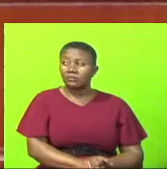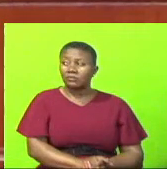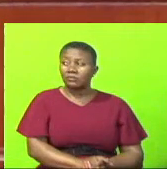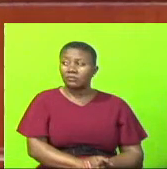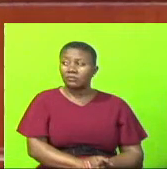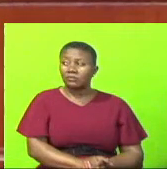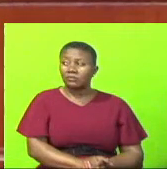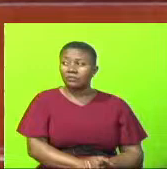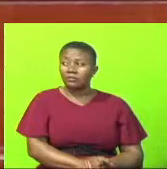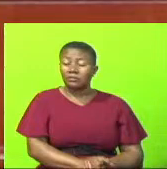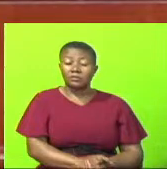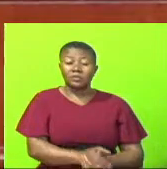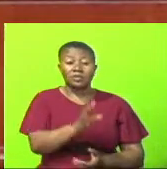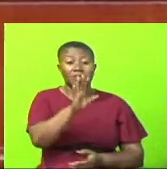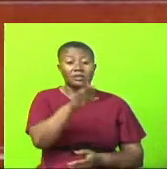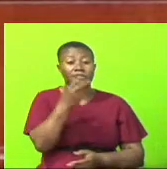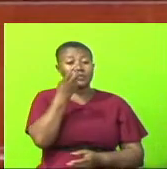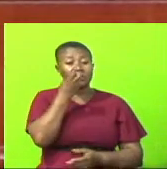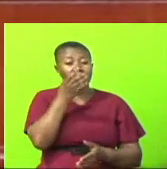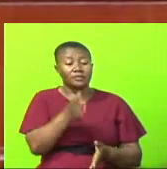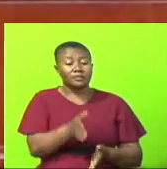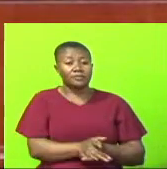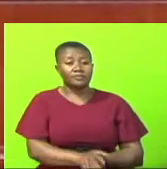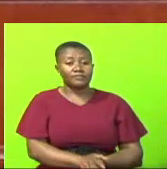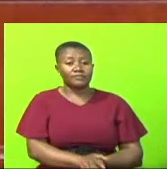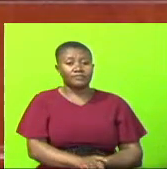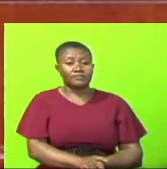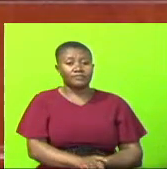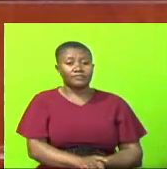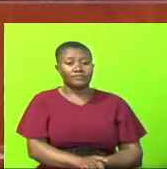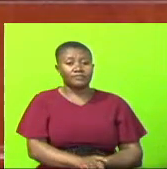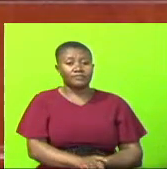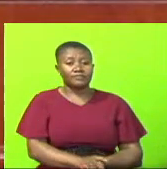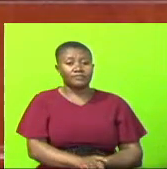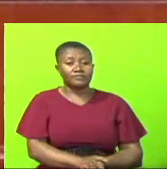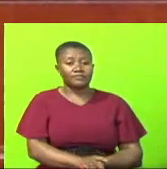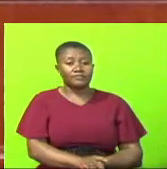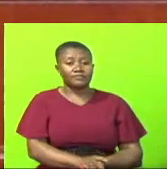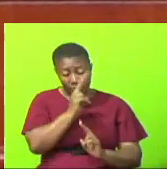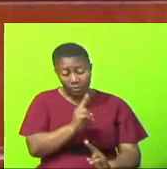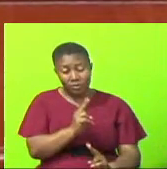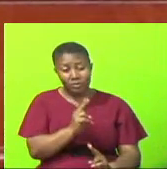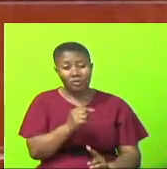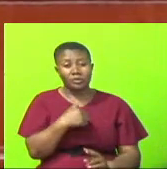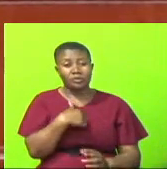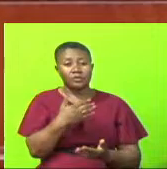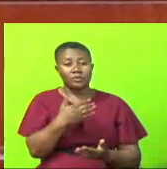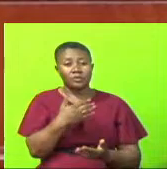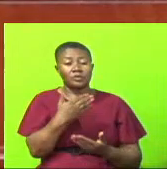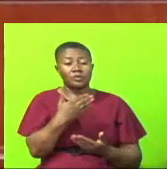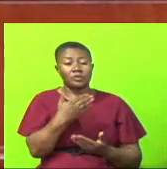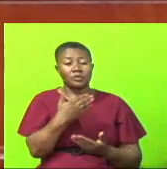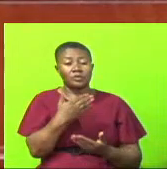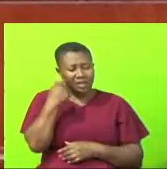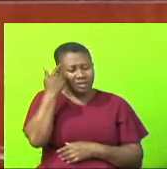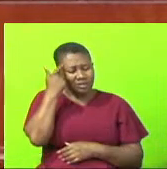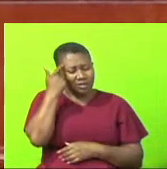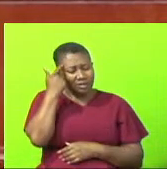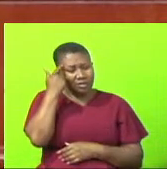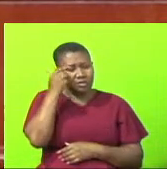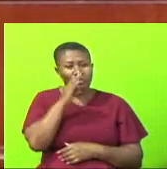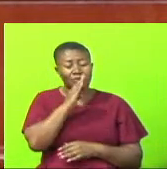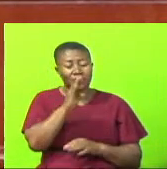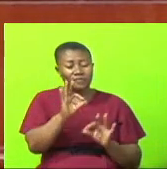Mr. Speaker, very humbly, I think that it will be fair that having